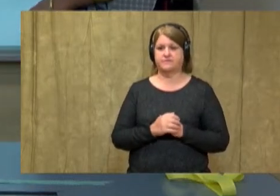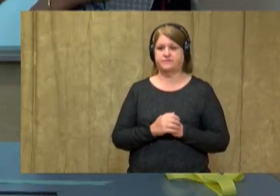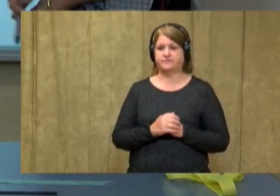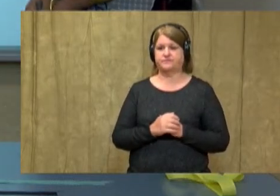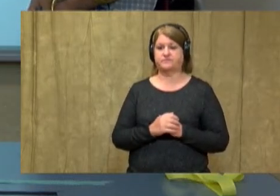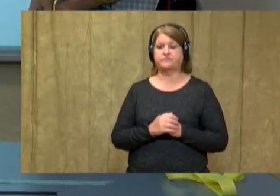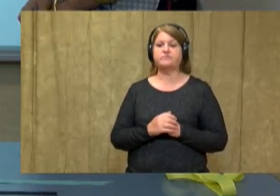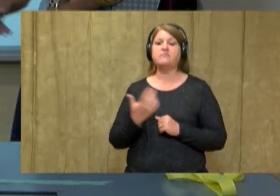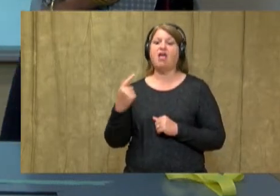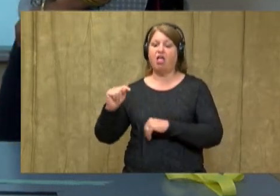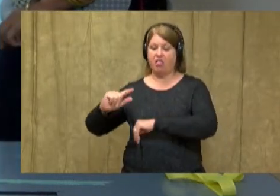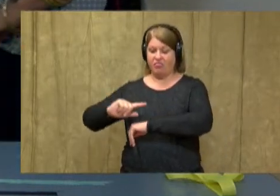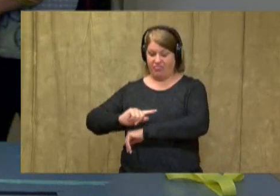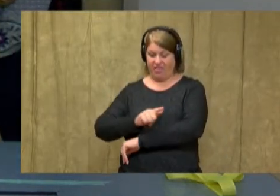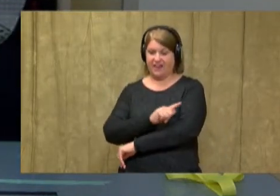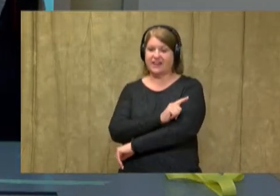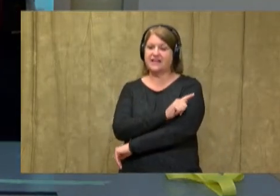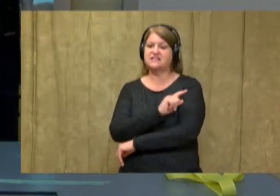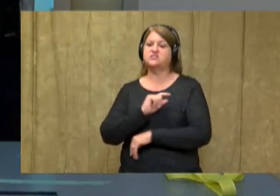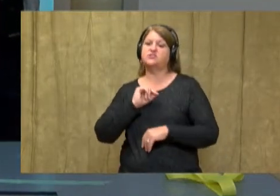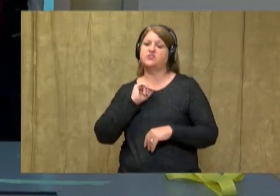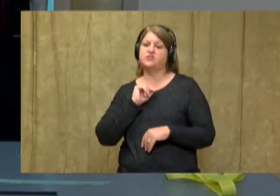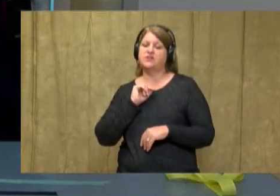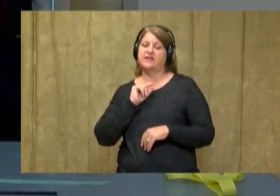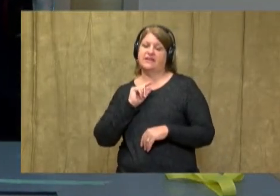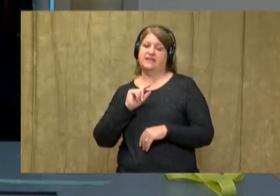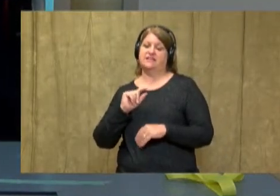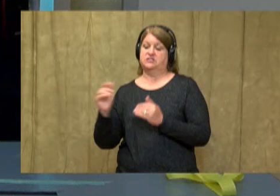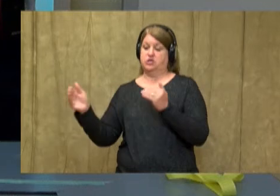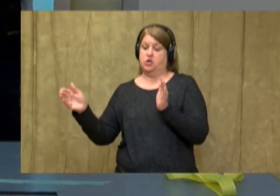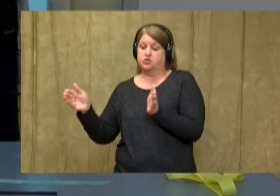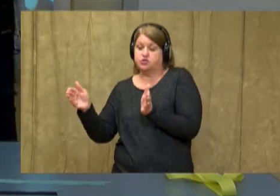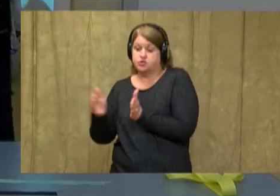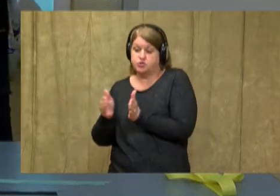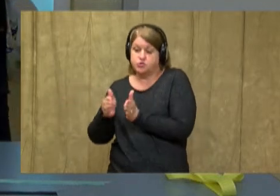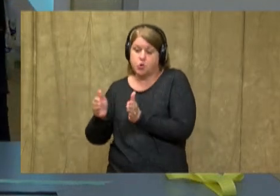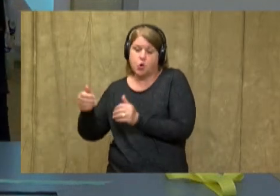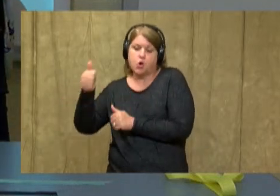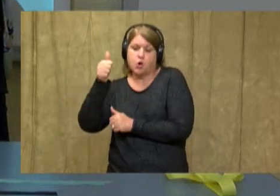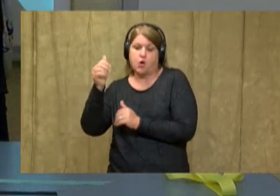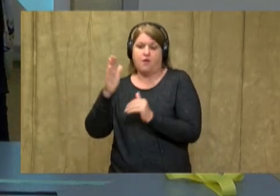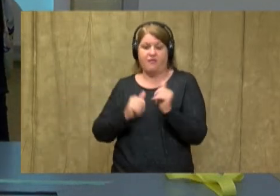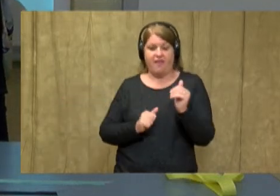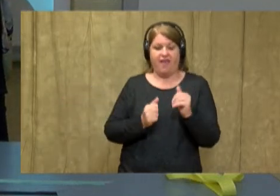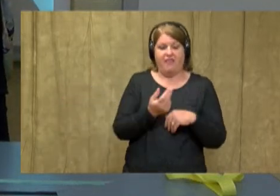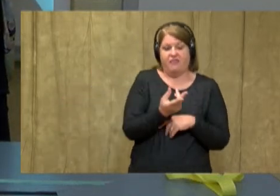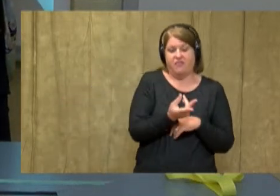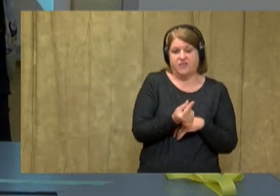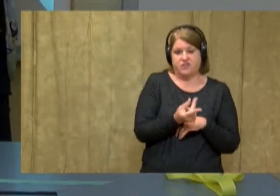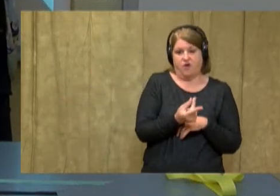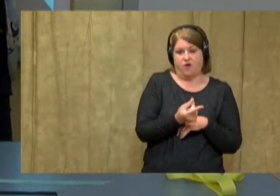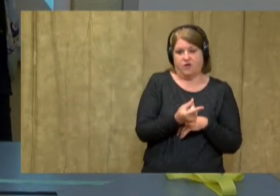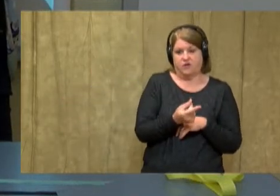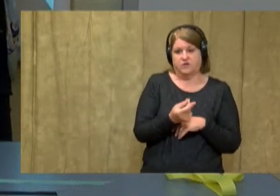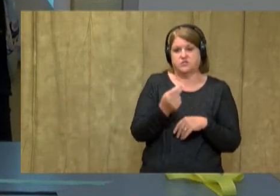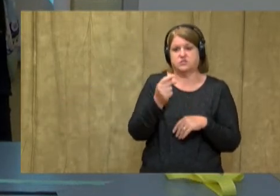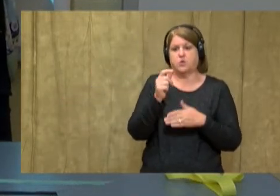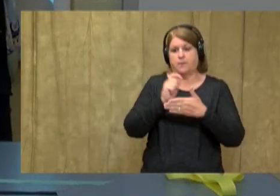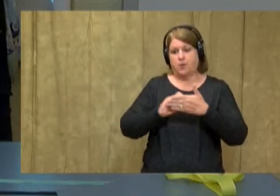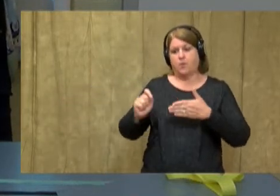The lizard is shorter than the dog. So we'll write the word